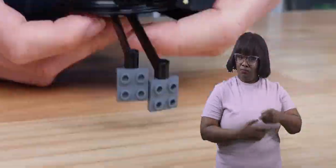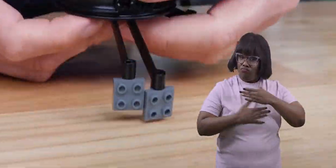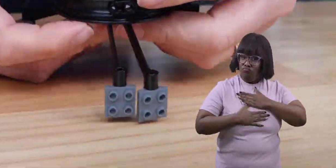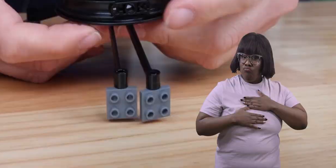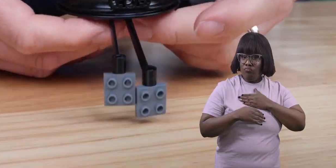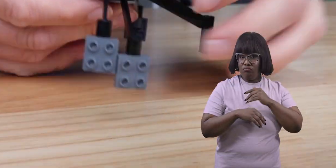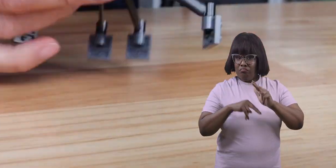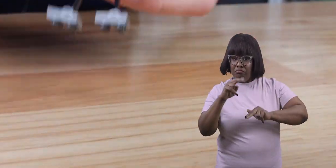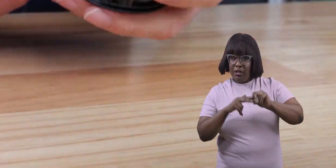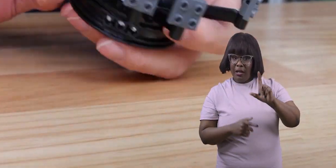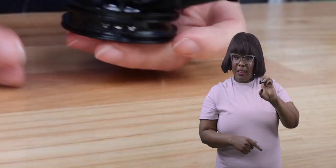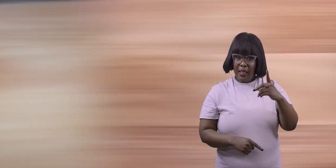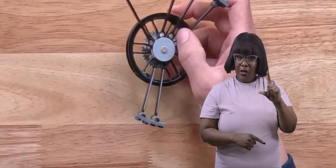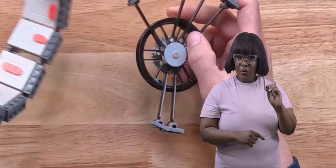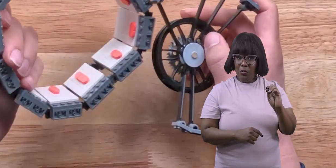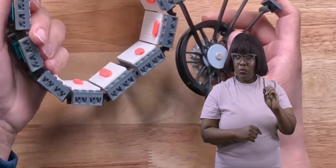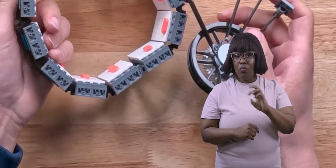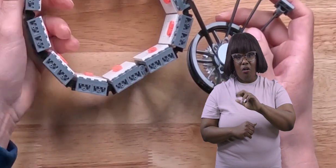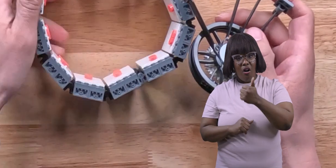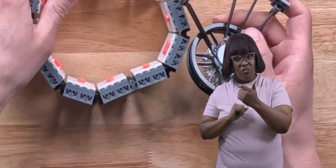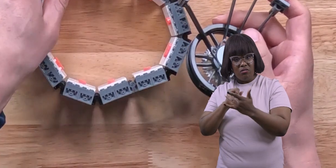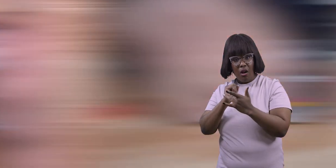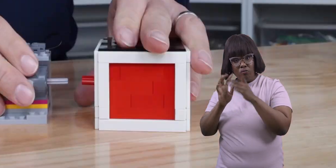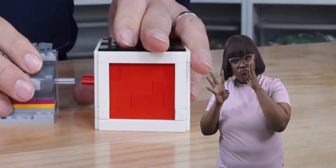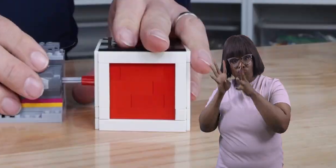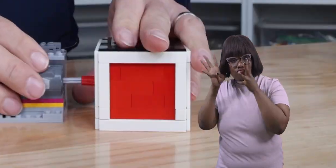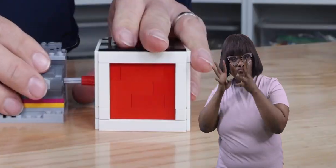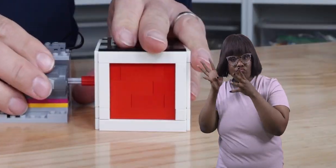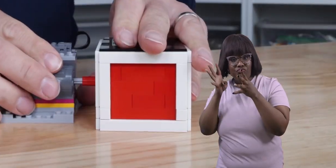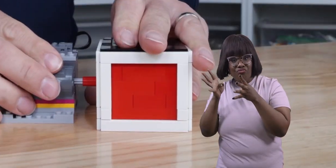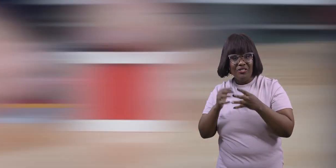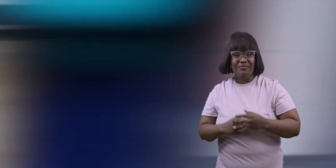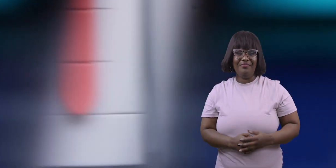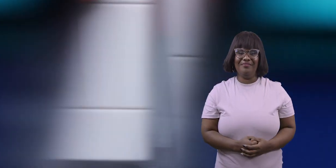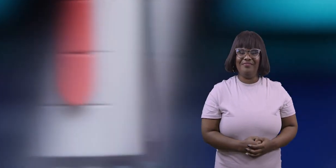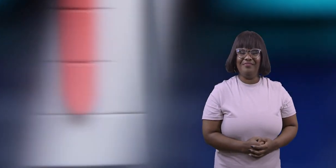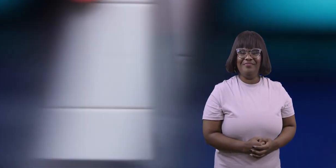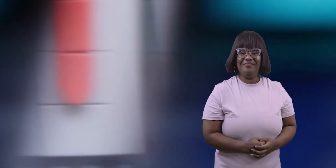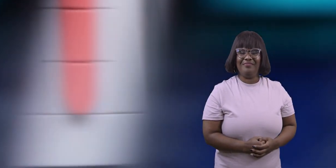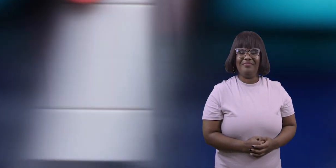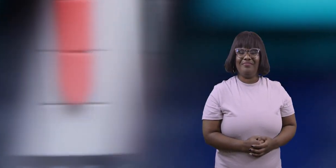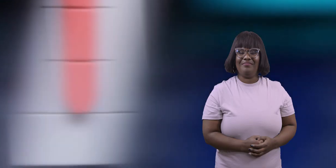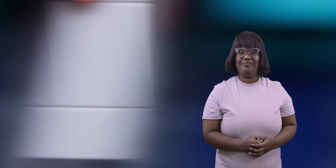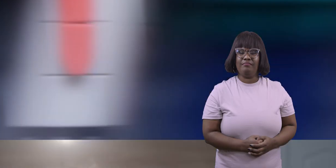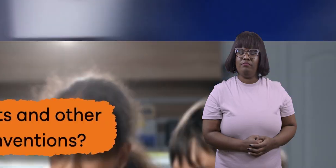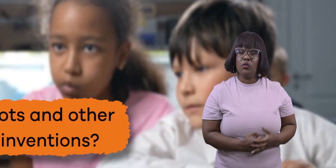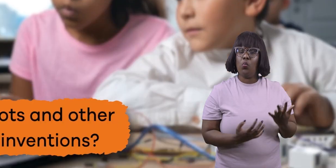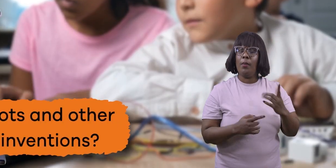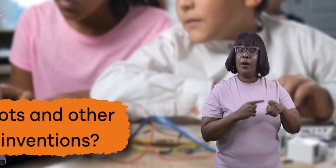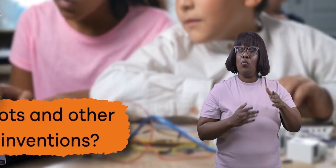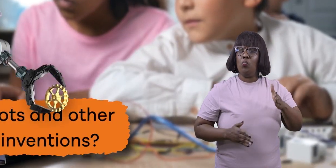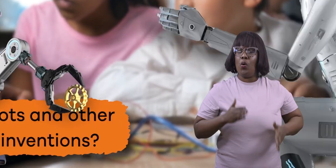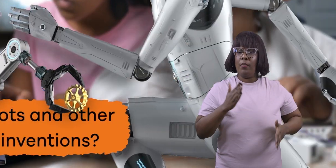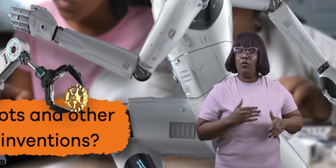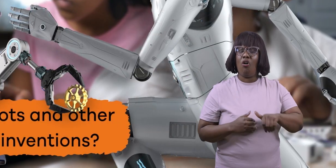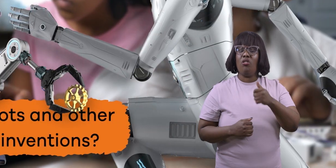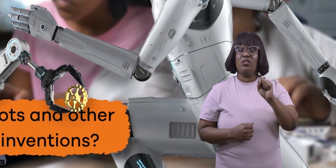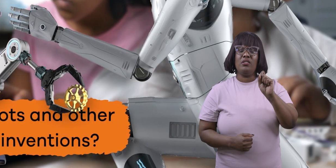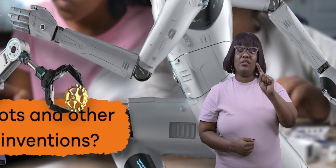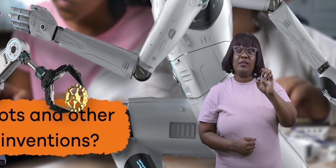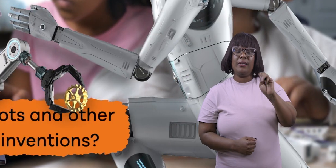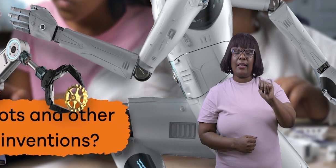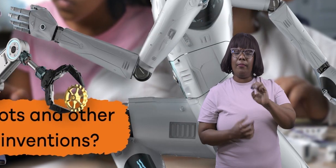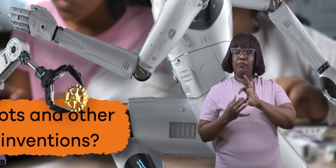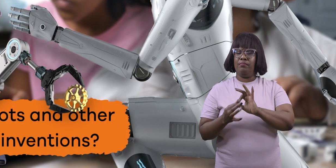Do you enjoy building with lego bricks or other technological creations? What about robots and